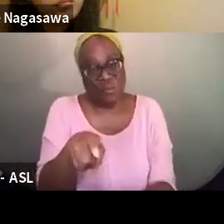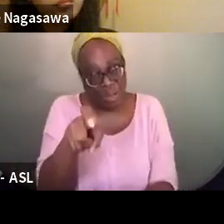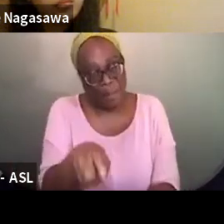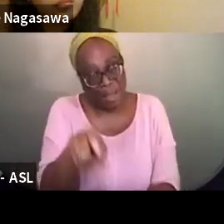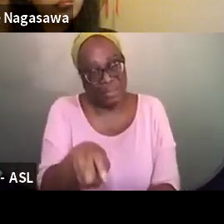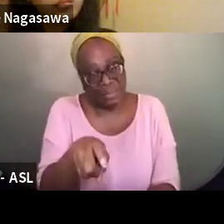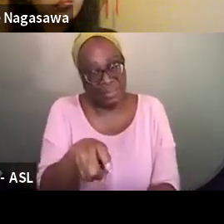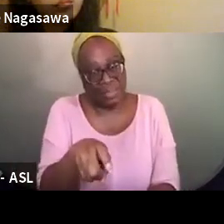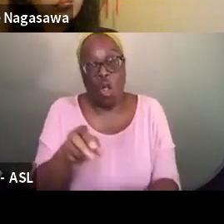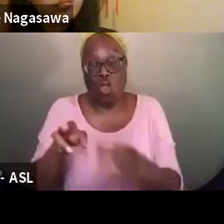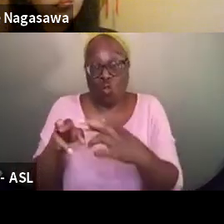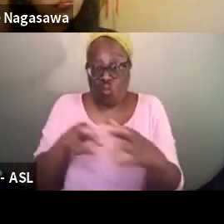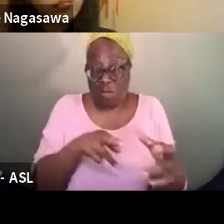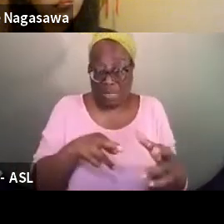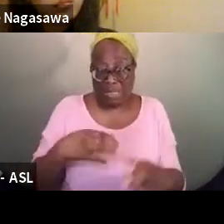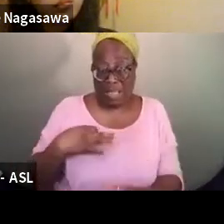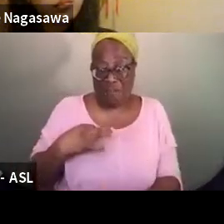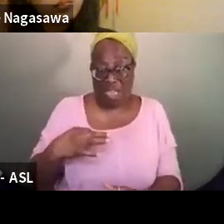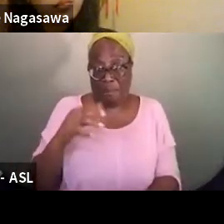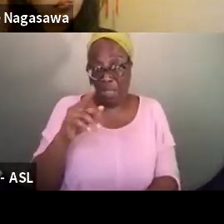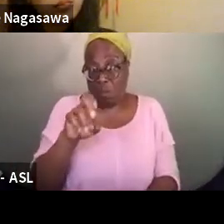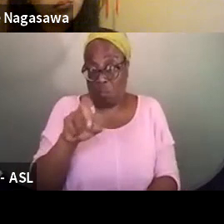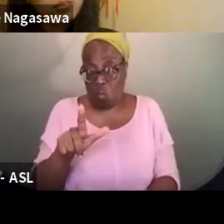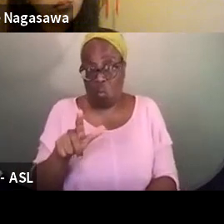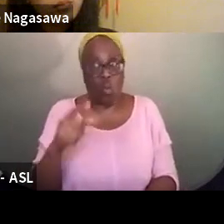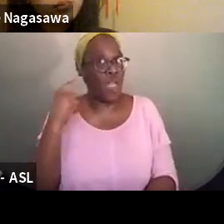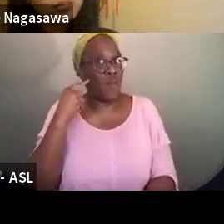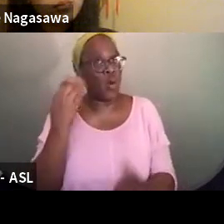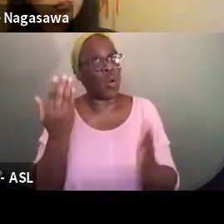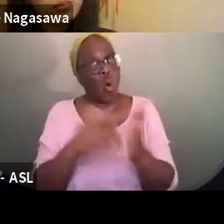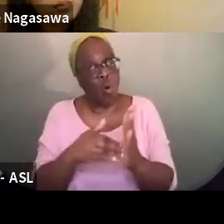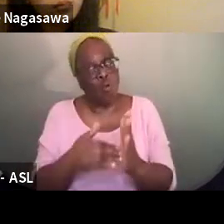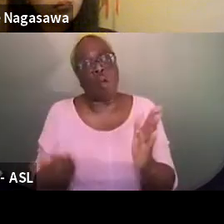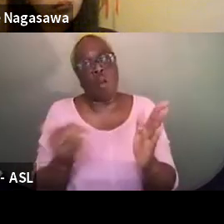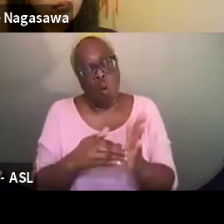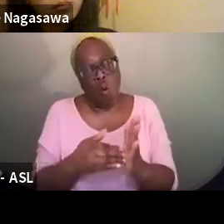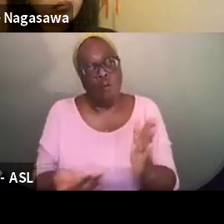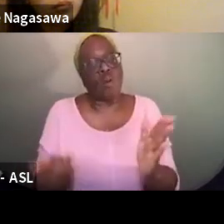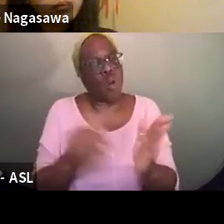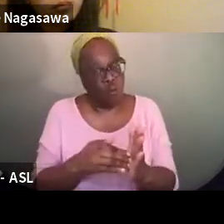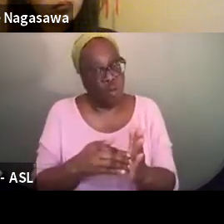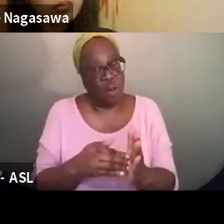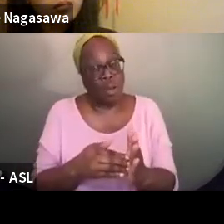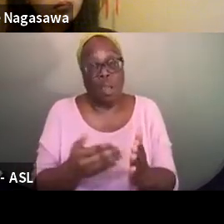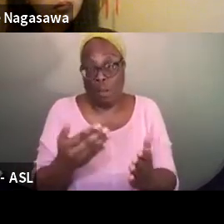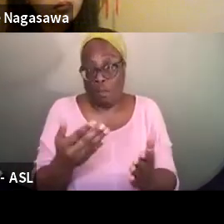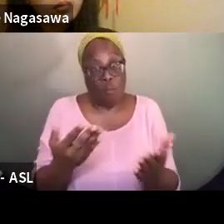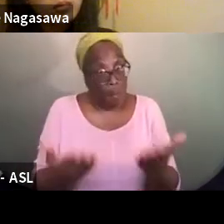The readiness of the applicant pool, we have heard over and over again, although we may still have